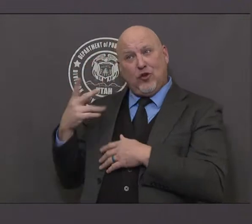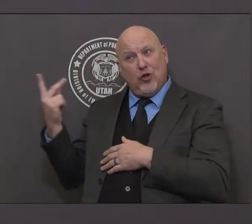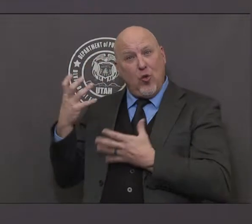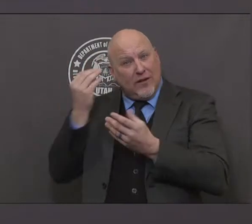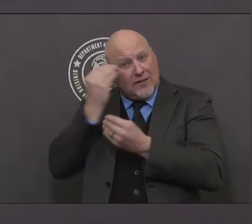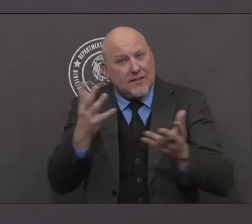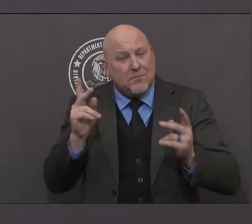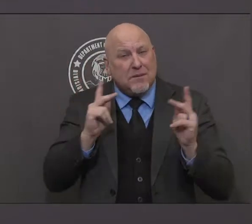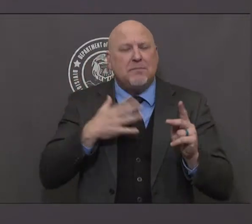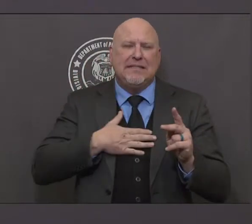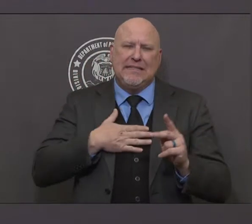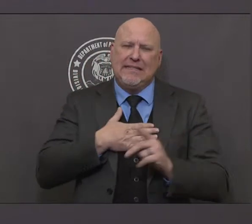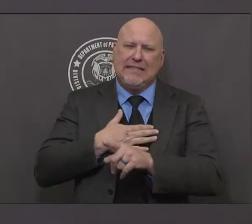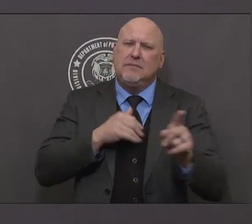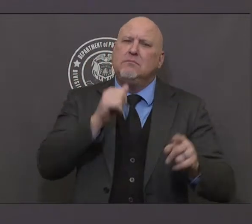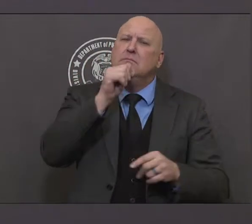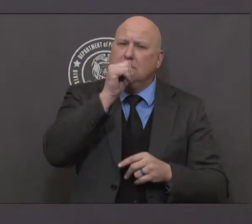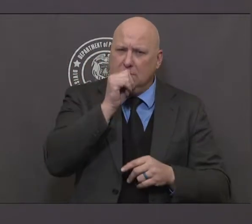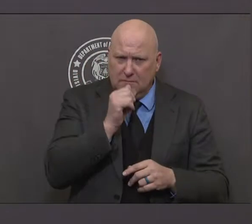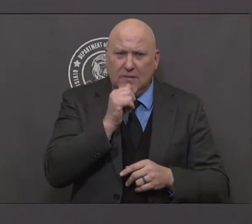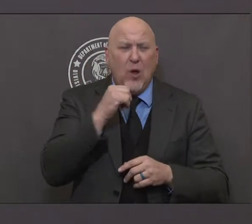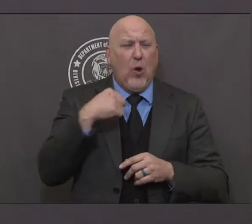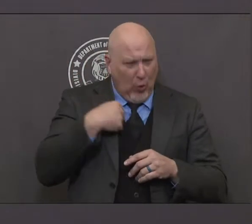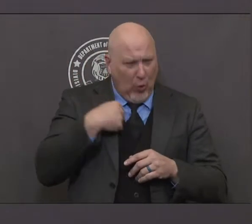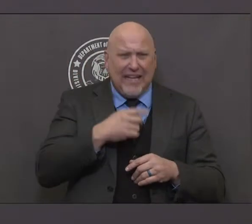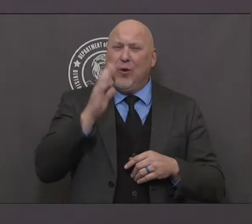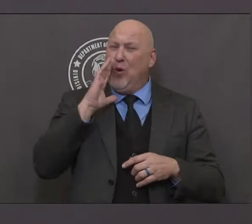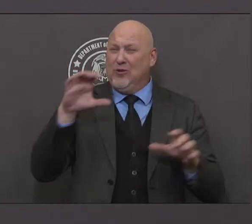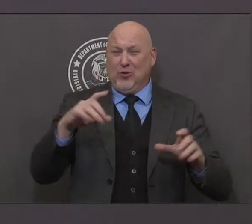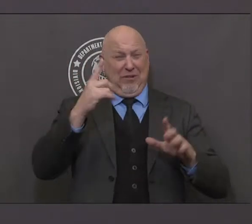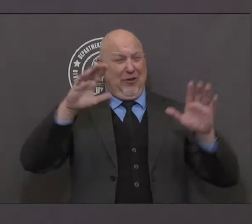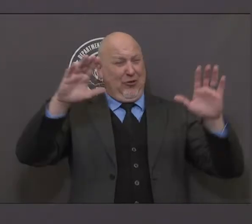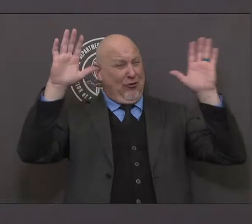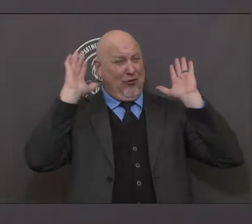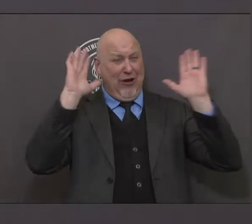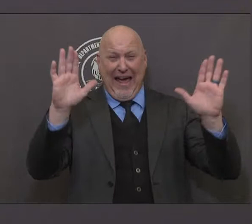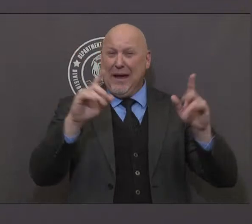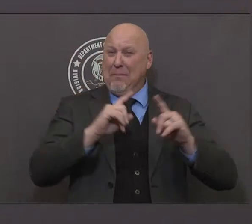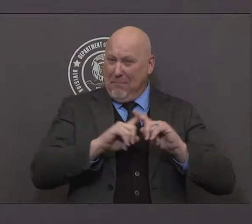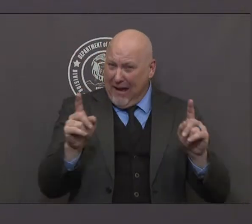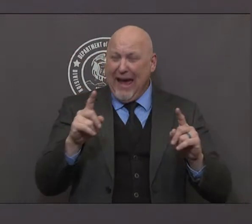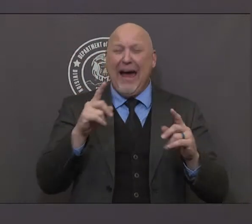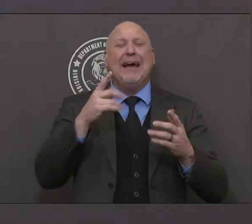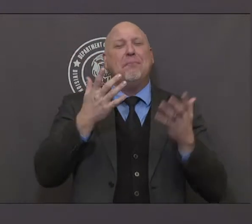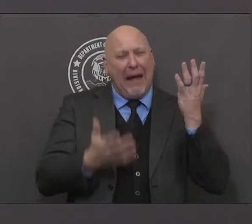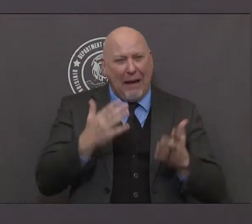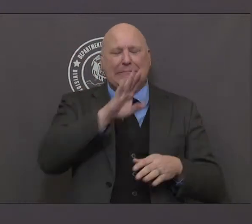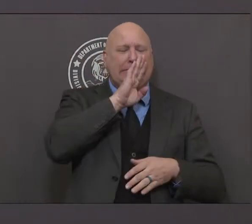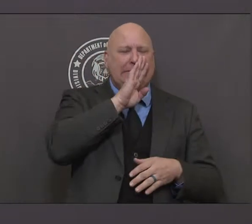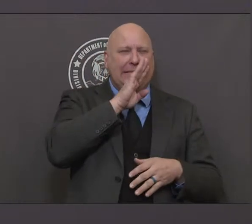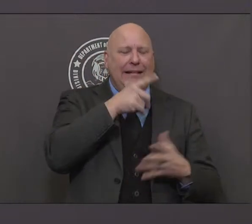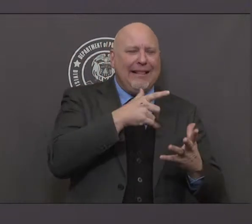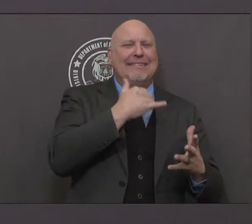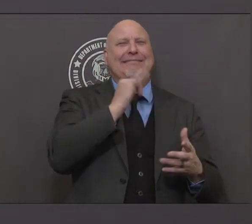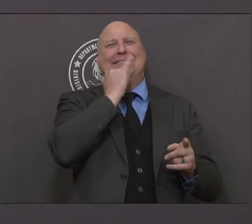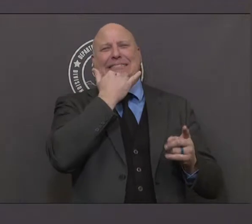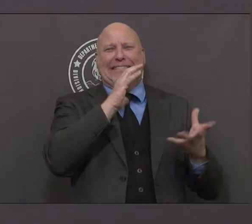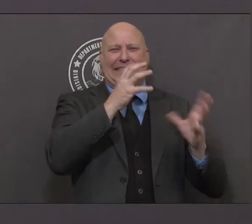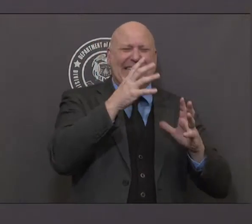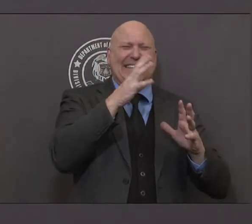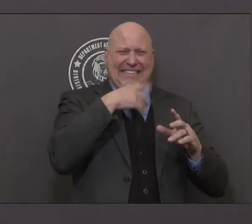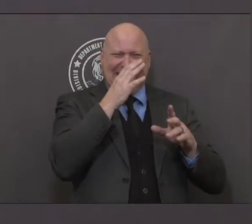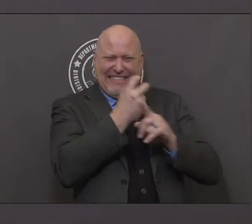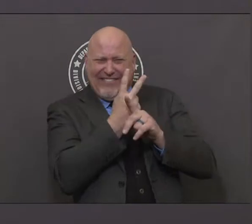here, but it's not going to be easy and it's not going to be smooth. There are going to be a lot of bumps in the road and there will be frustrations,